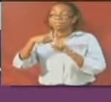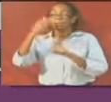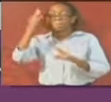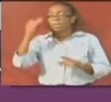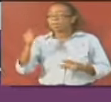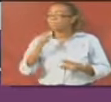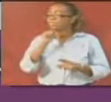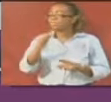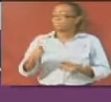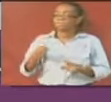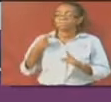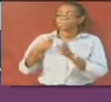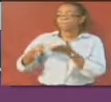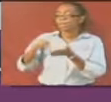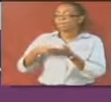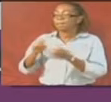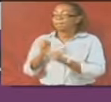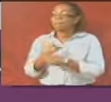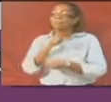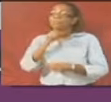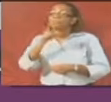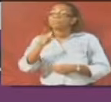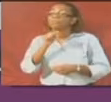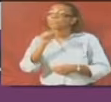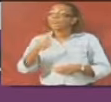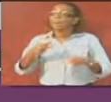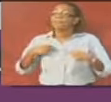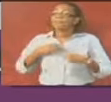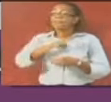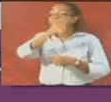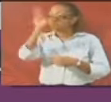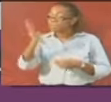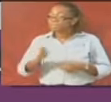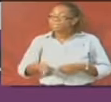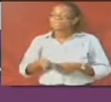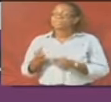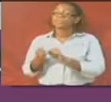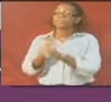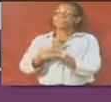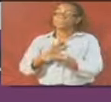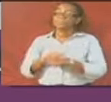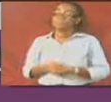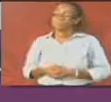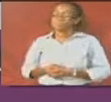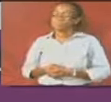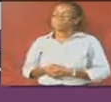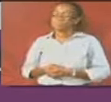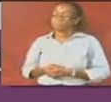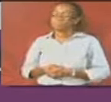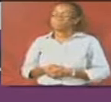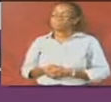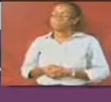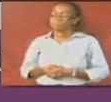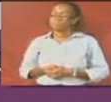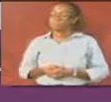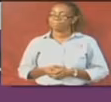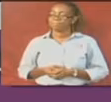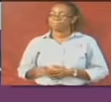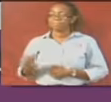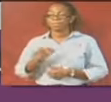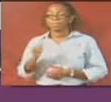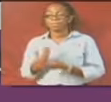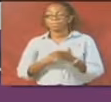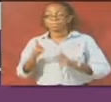that's spreading? Also, to return to the vaccines, again, sorry, but some people are being given dates for their second